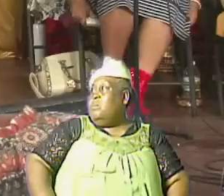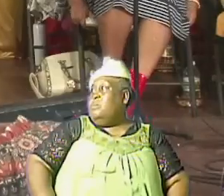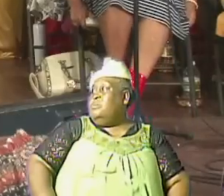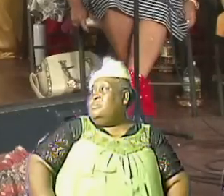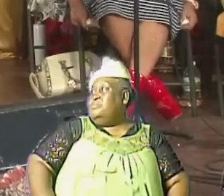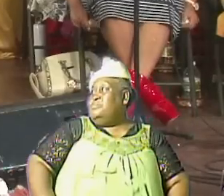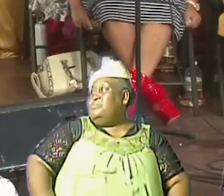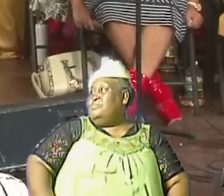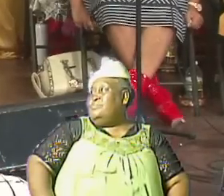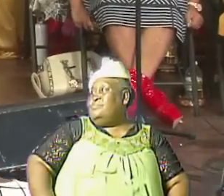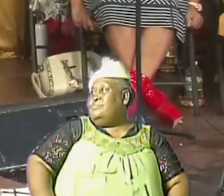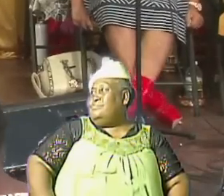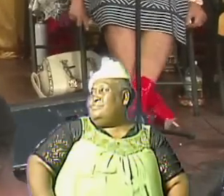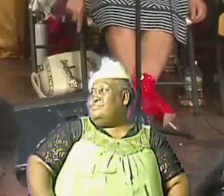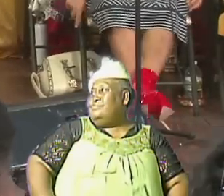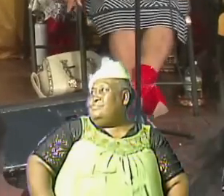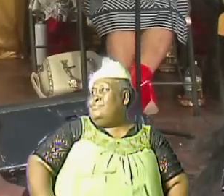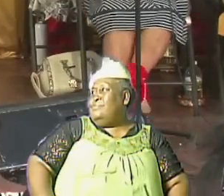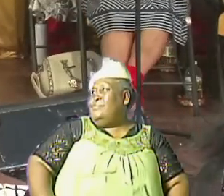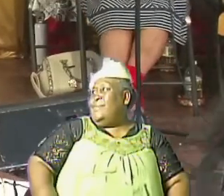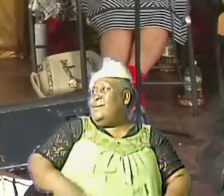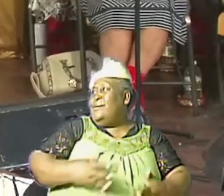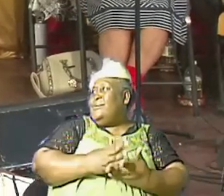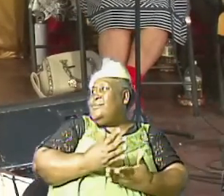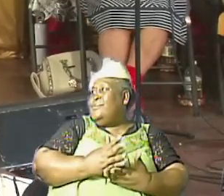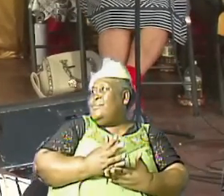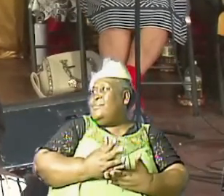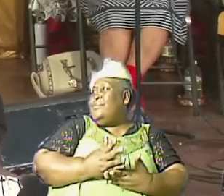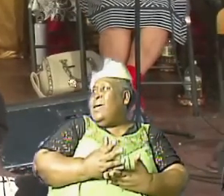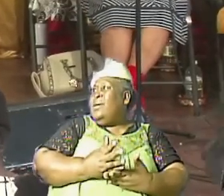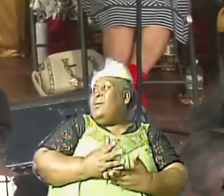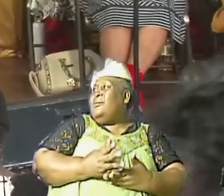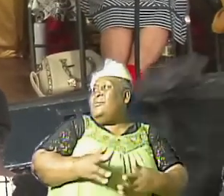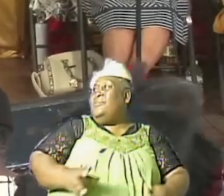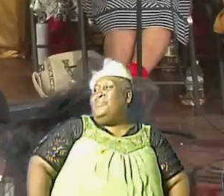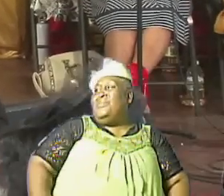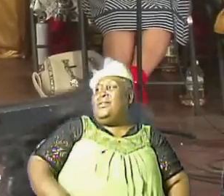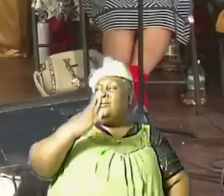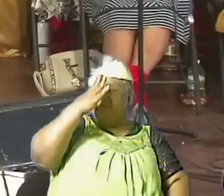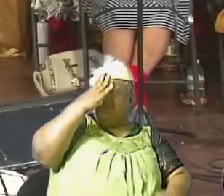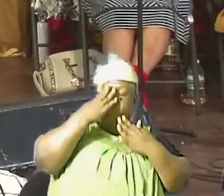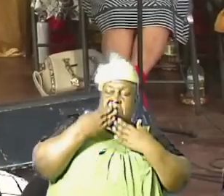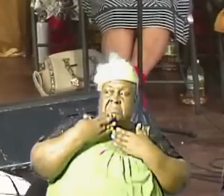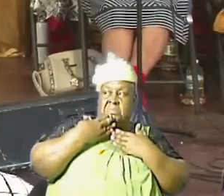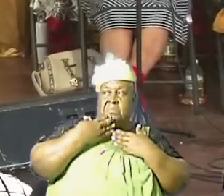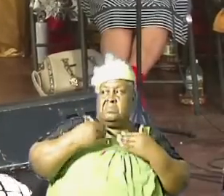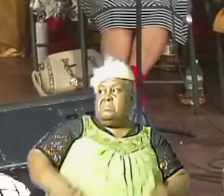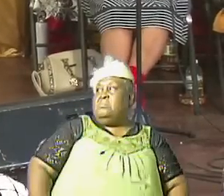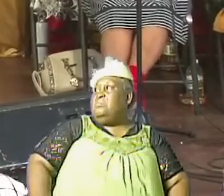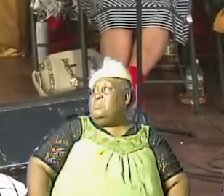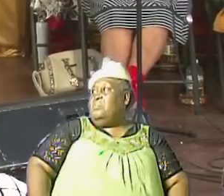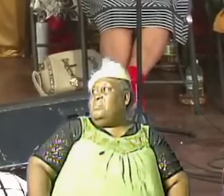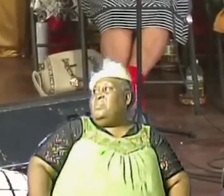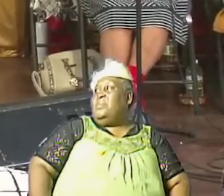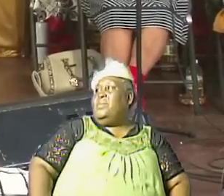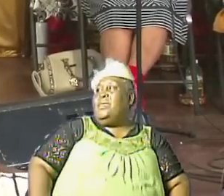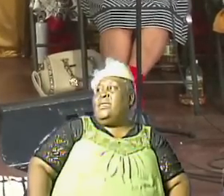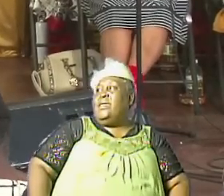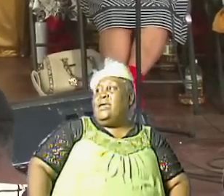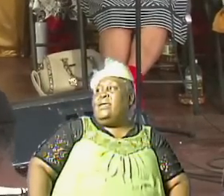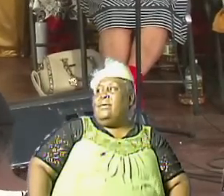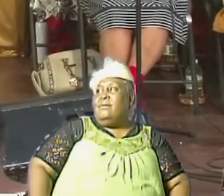Amen. It's my pleasure and delight to greet Bishop, amen, Garfield